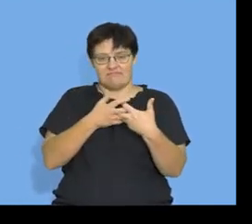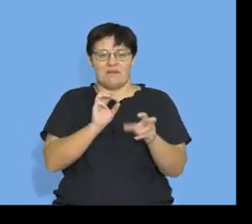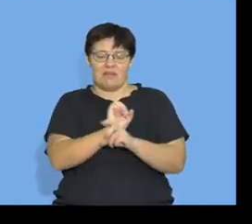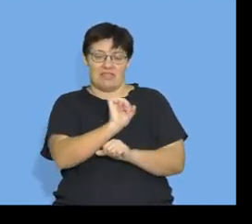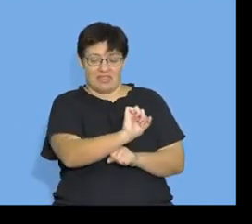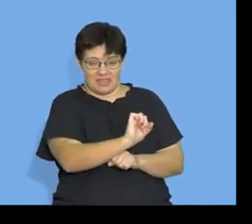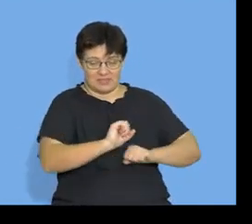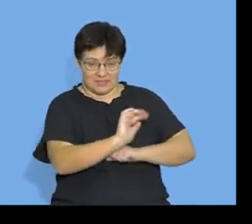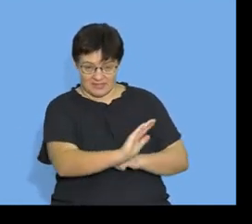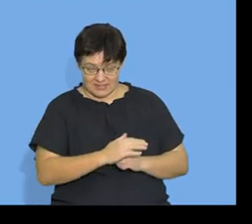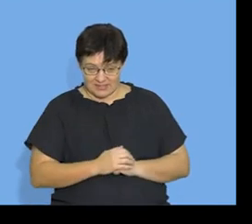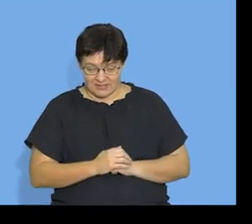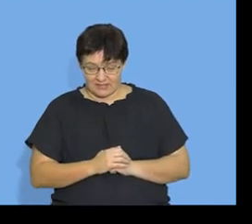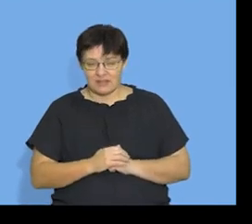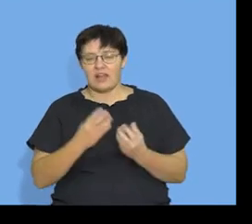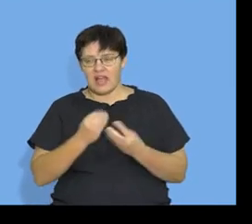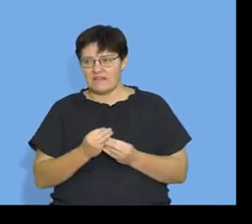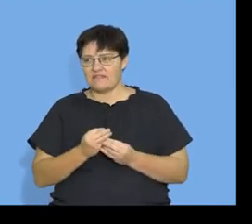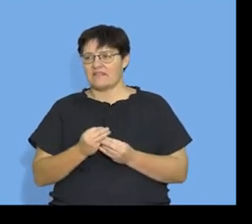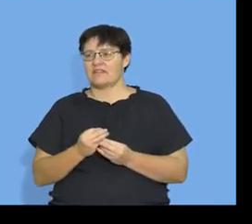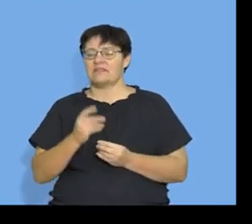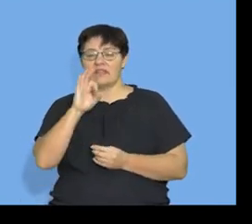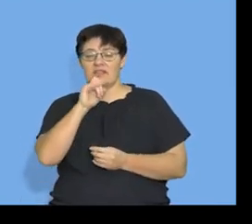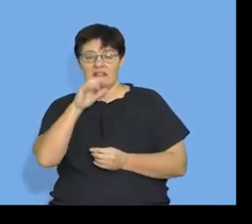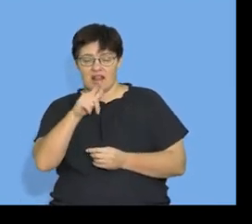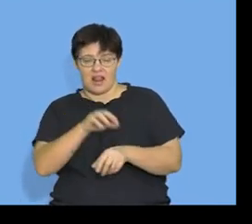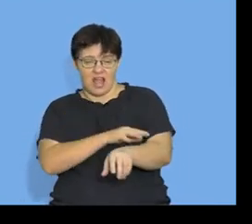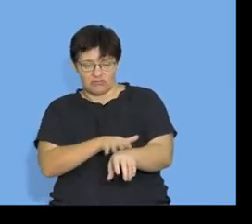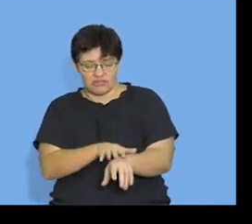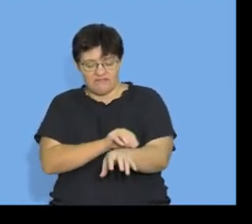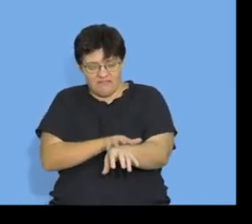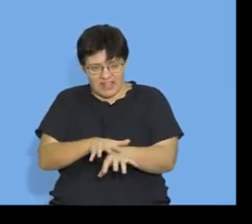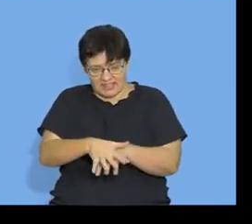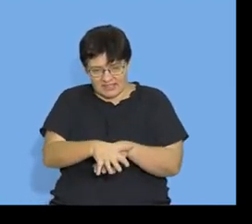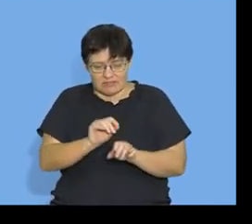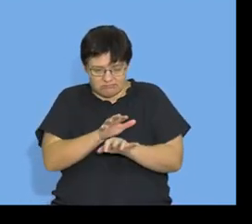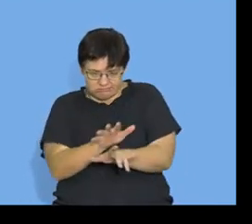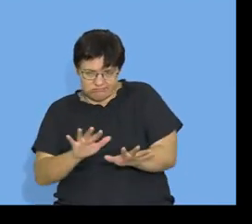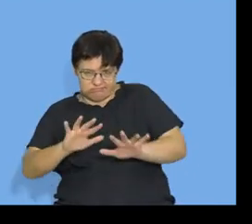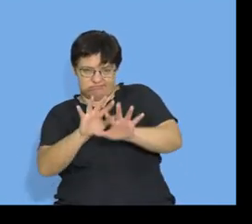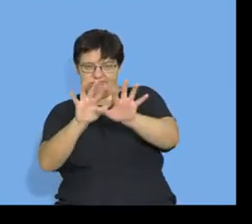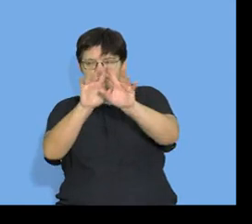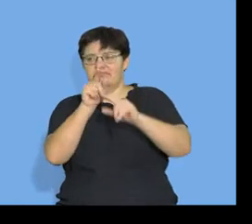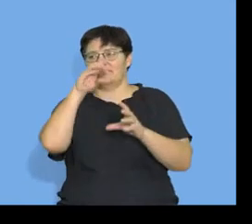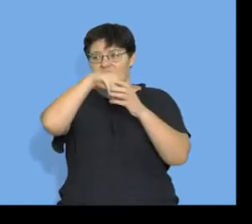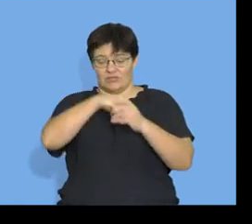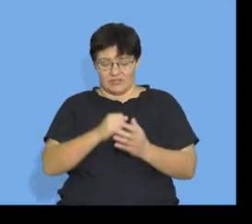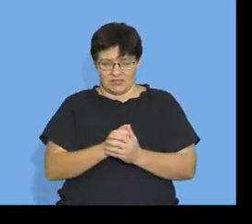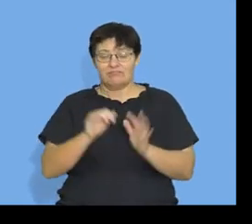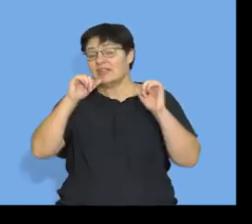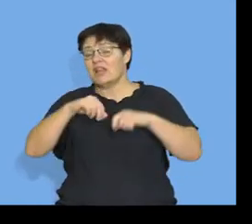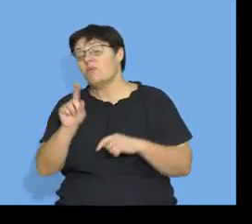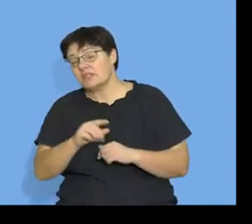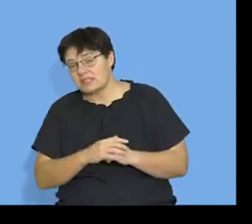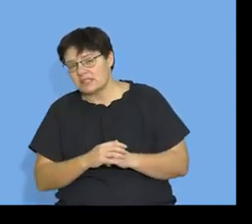spaces. And from these you have the fetal arteries and the fetal veins that branch into these. And these